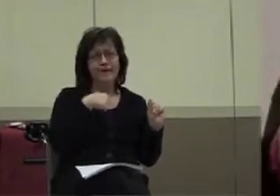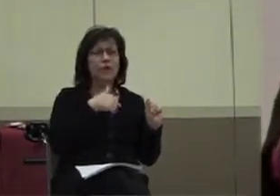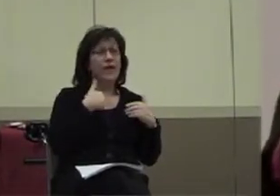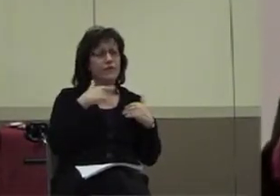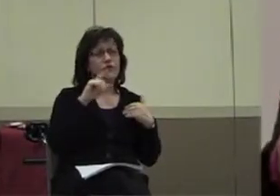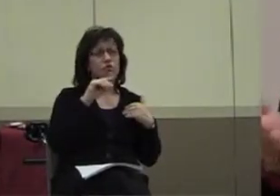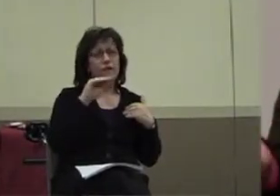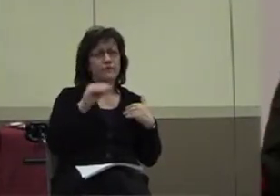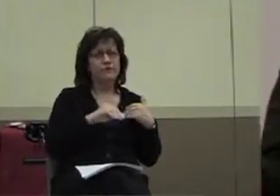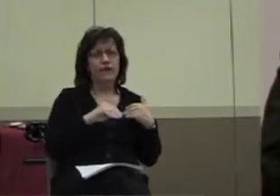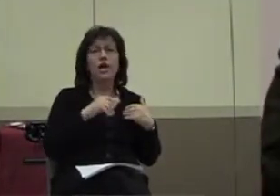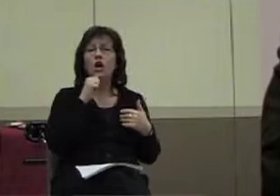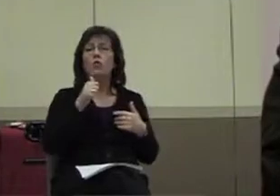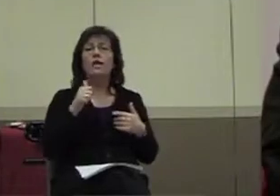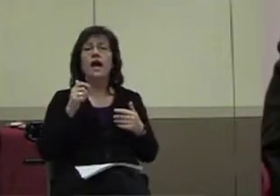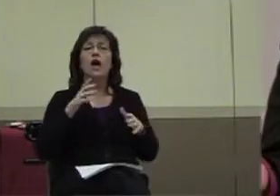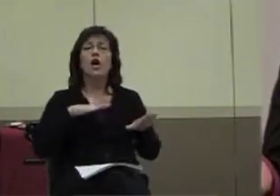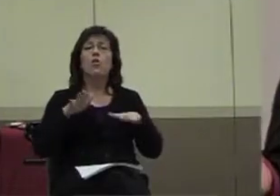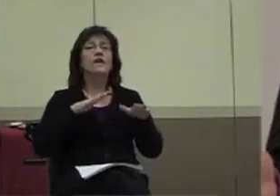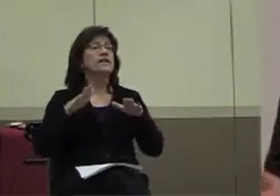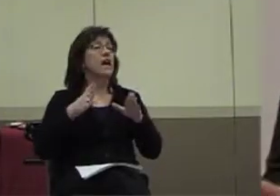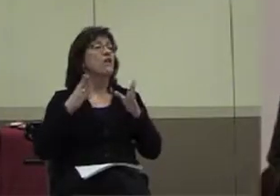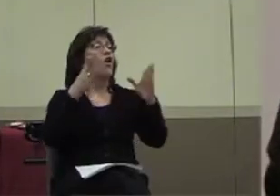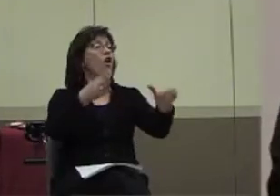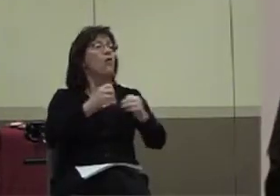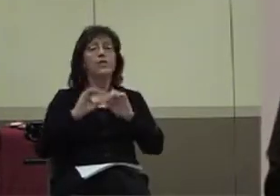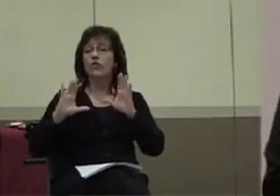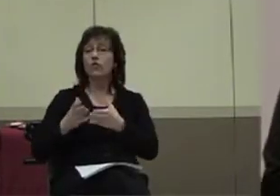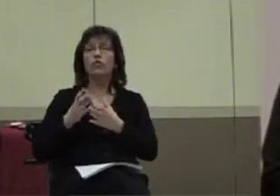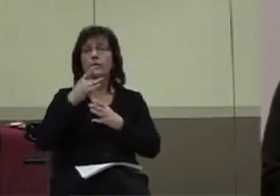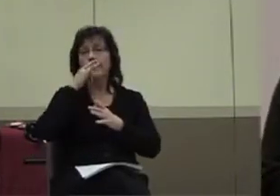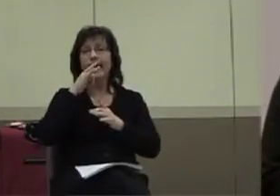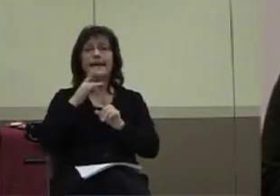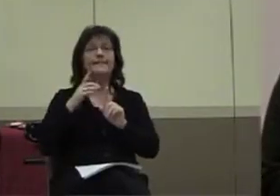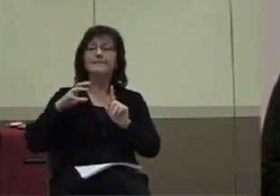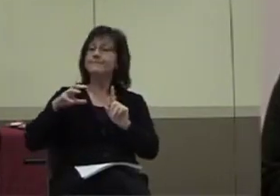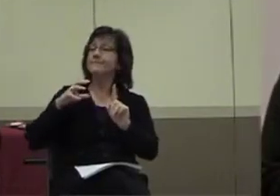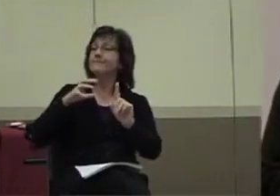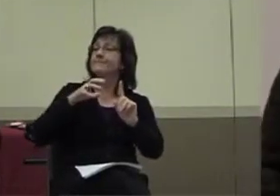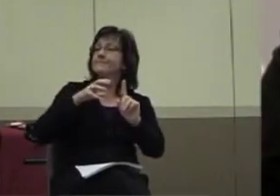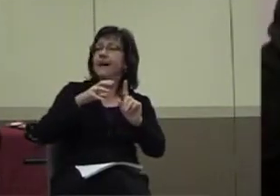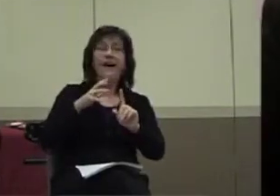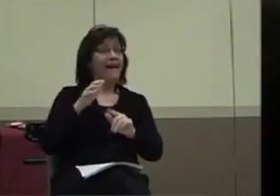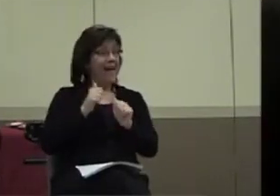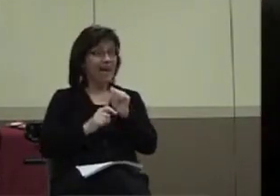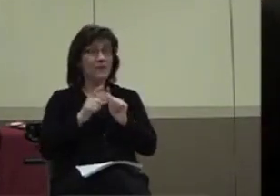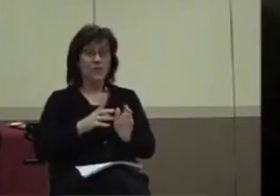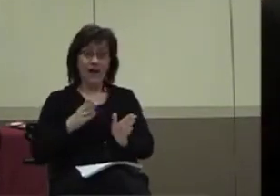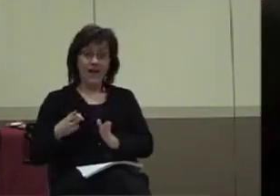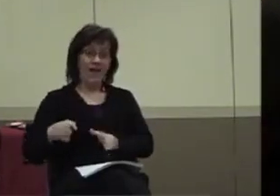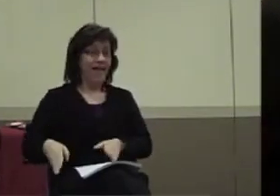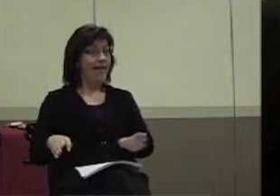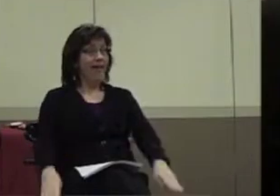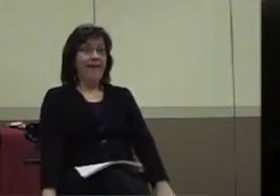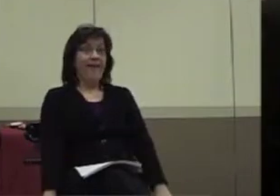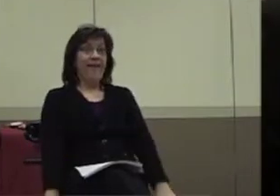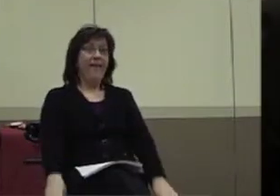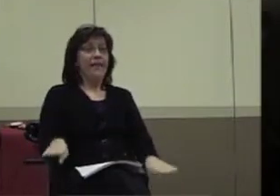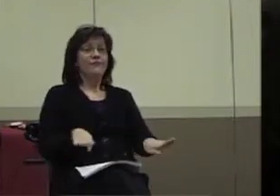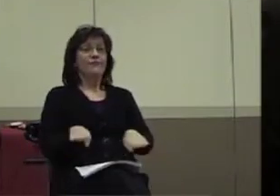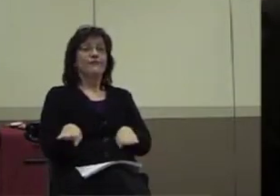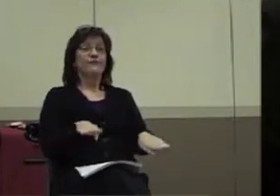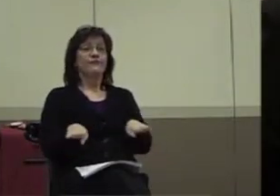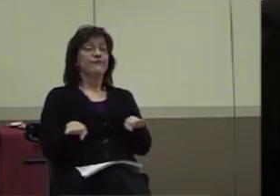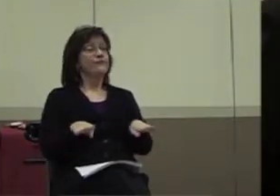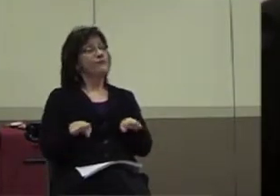not walking down the hallway with a group of kids thinking how wonderful that everybody is in the third square over from the hall, keeping their hands and feet at their side